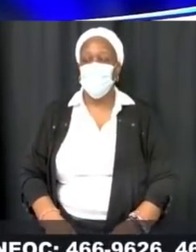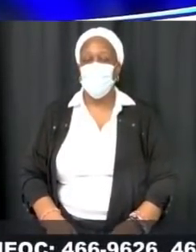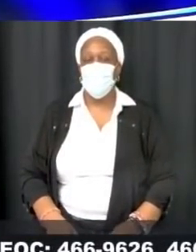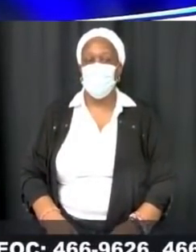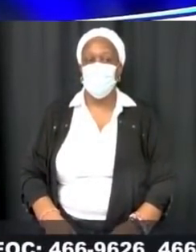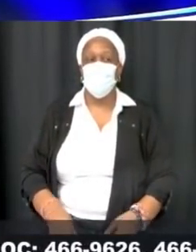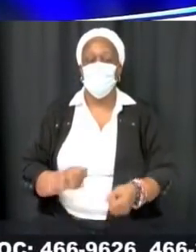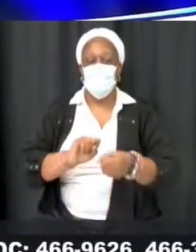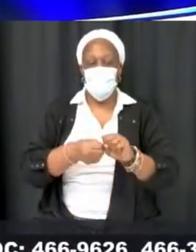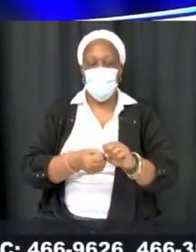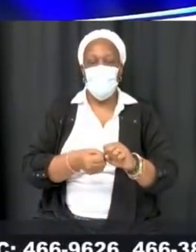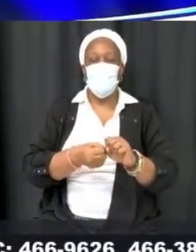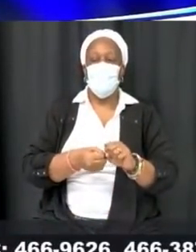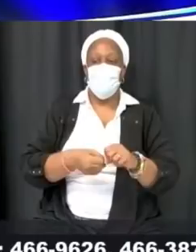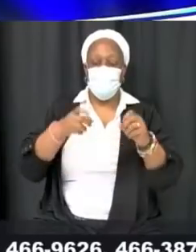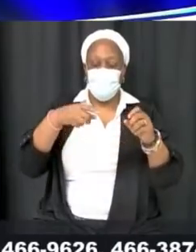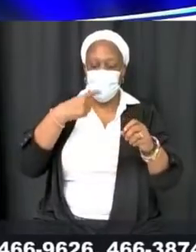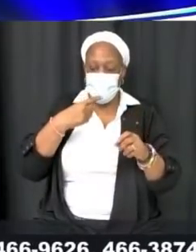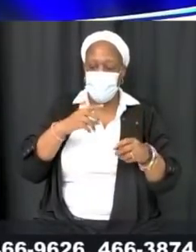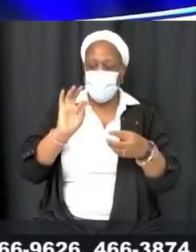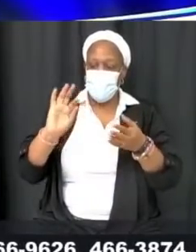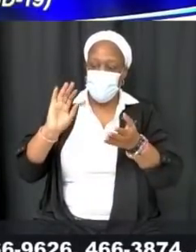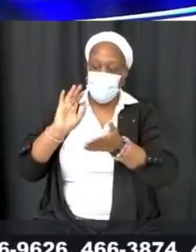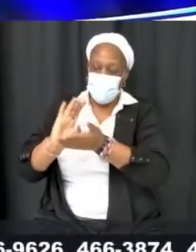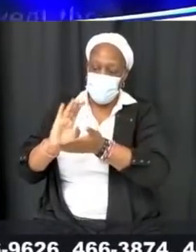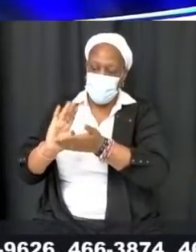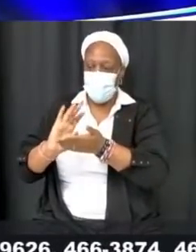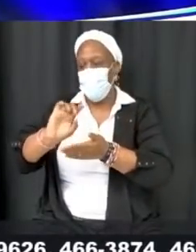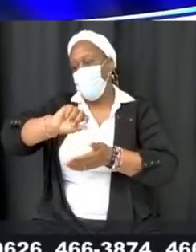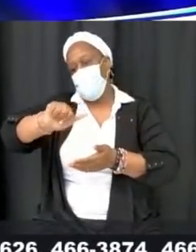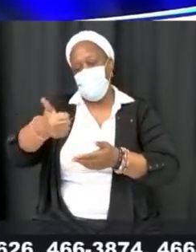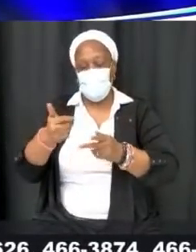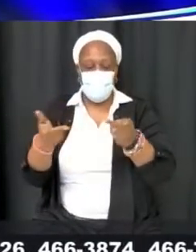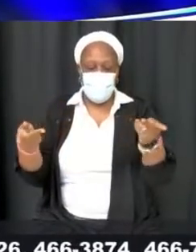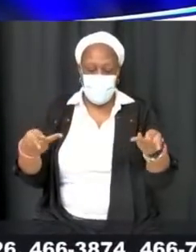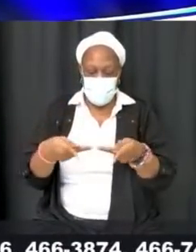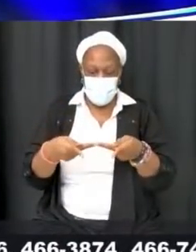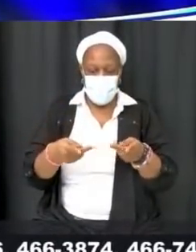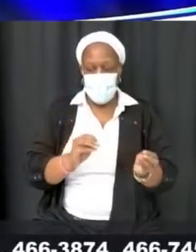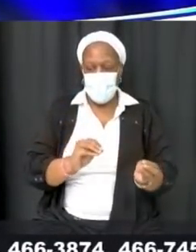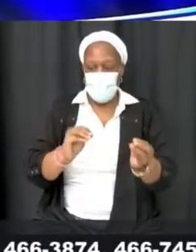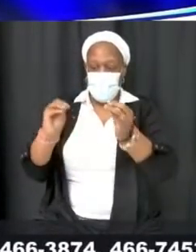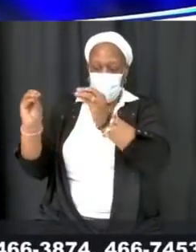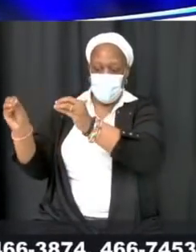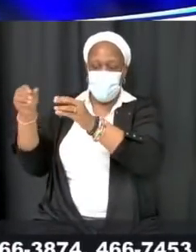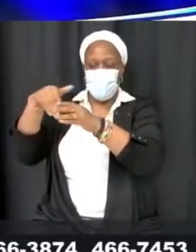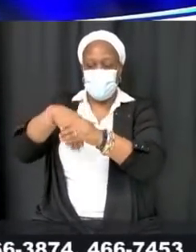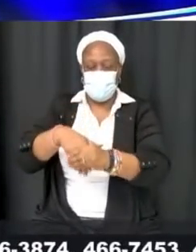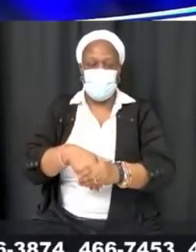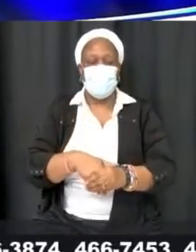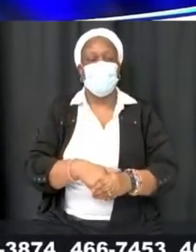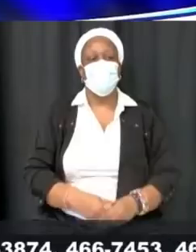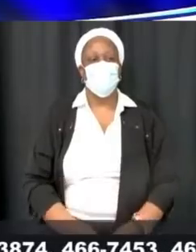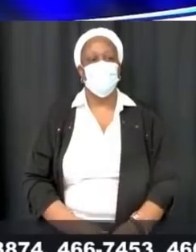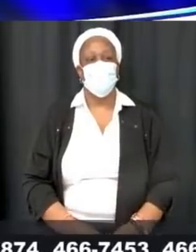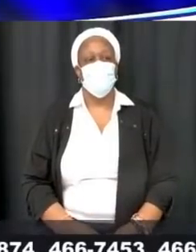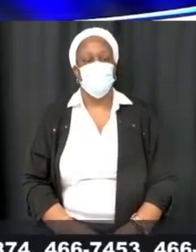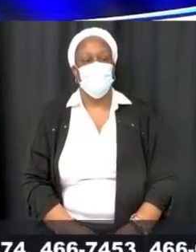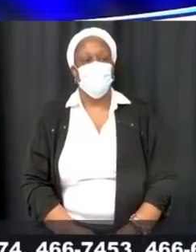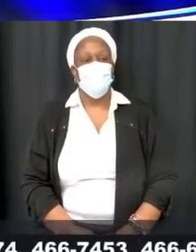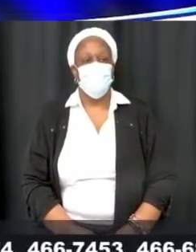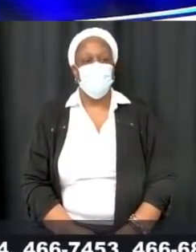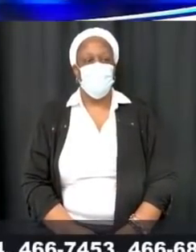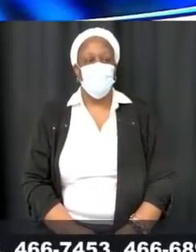we make sure that there is no possibility of contamination. And so as it stands,